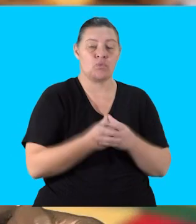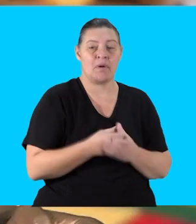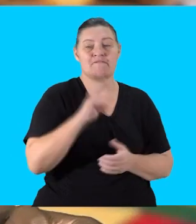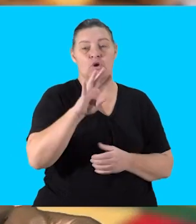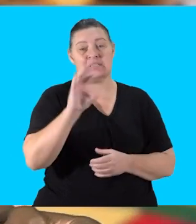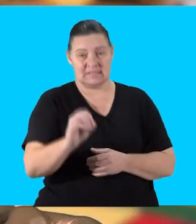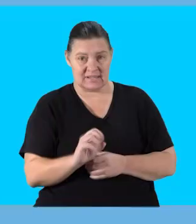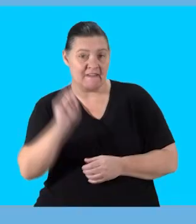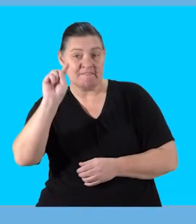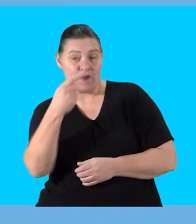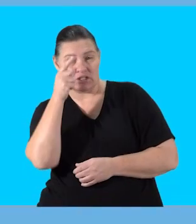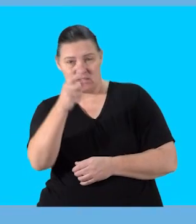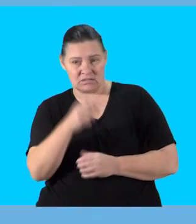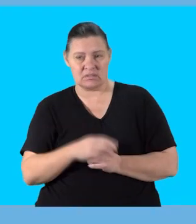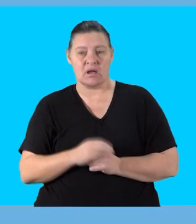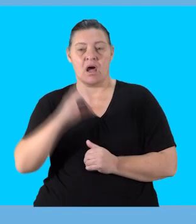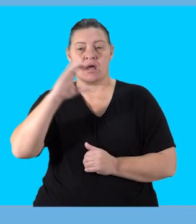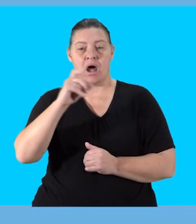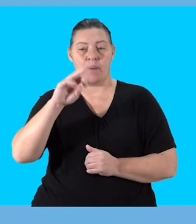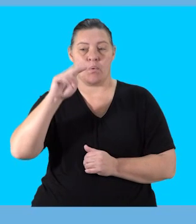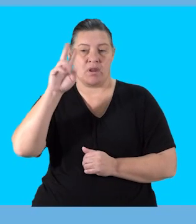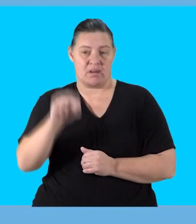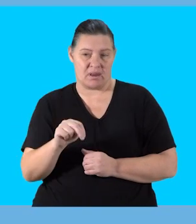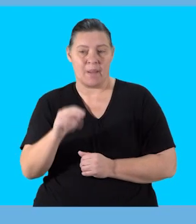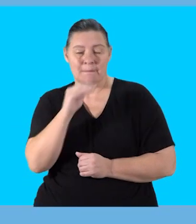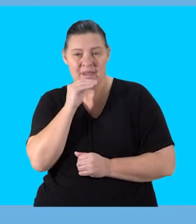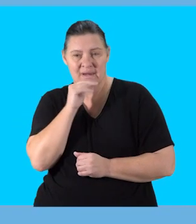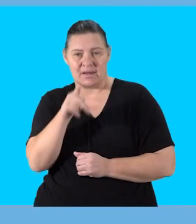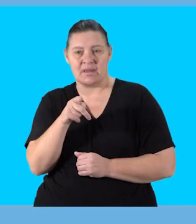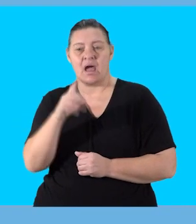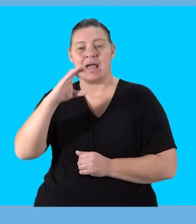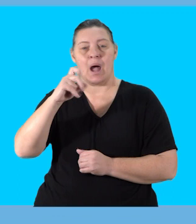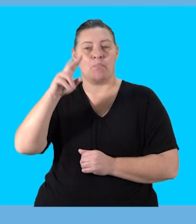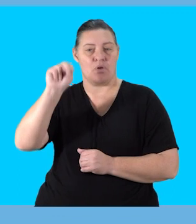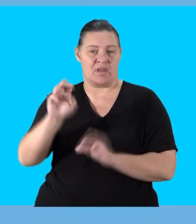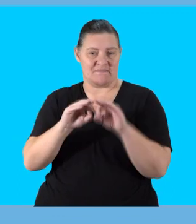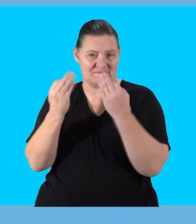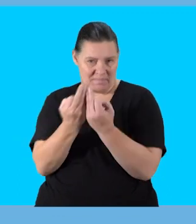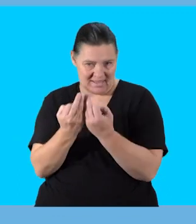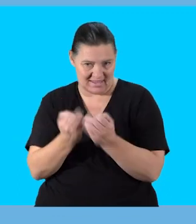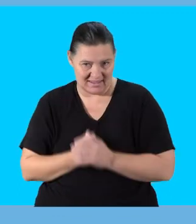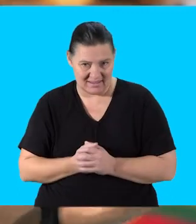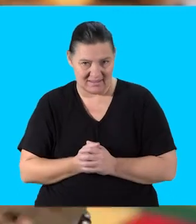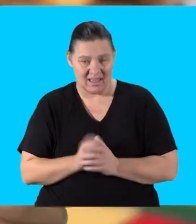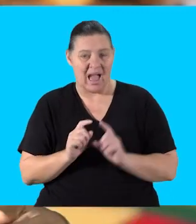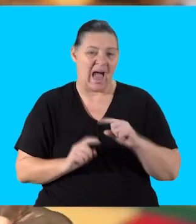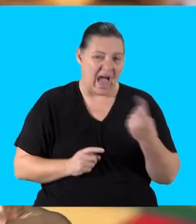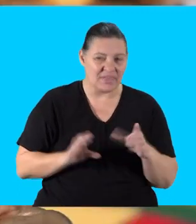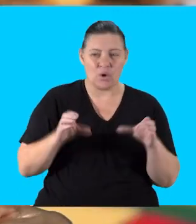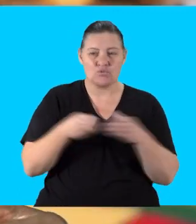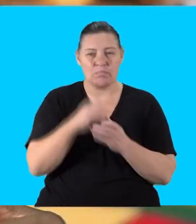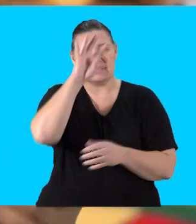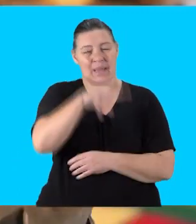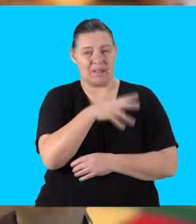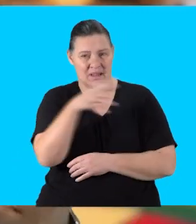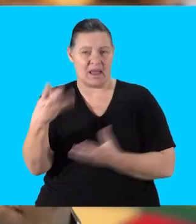group number 14, the first element there is carbon, so then that group will be known as the carbon family. Some other